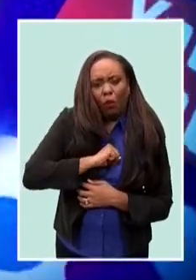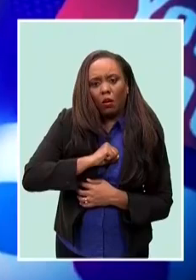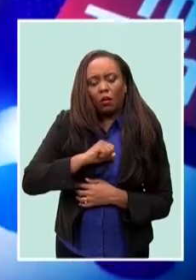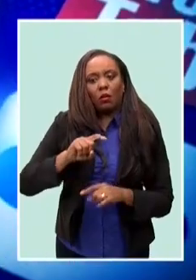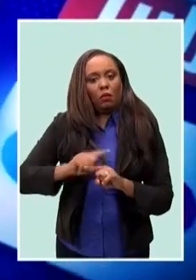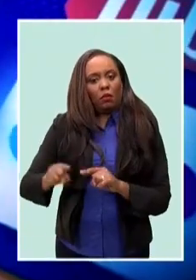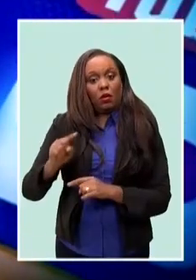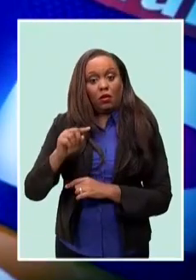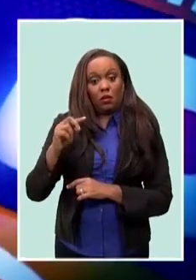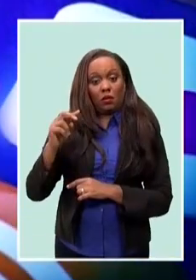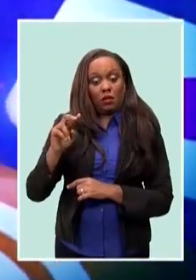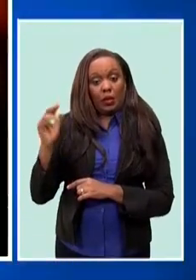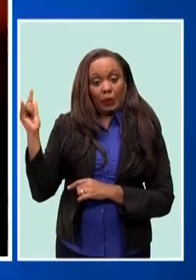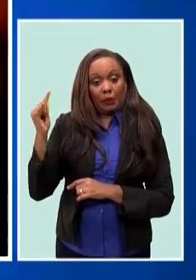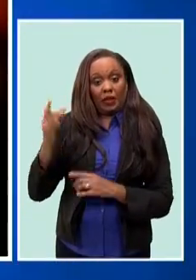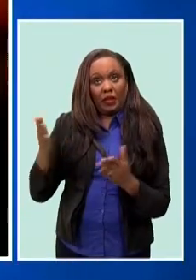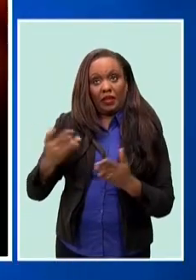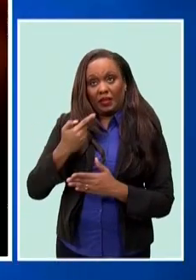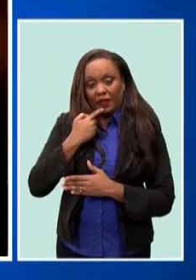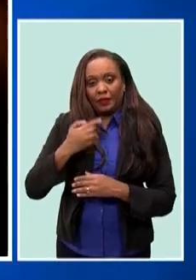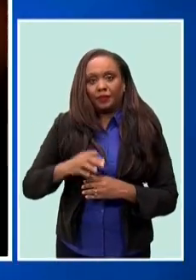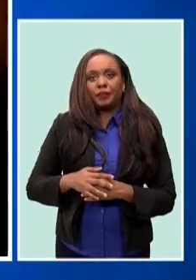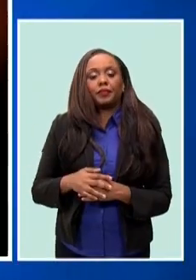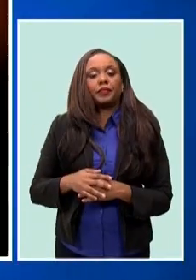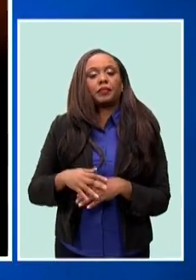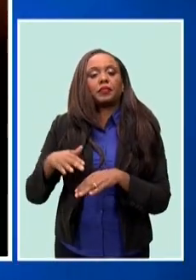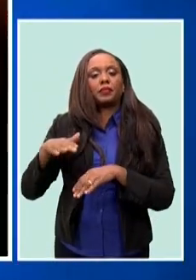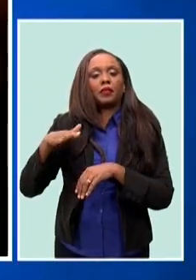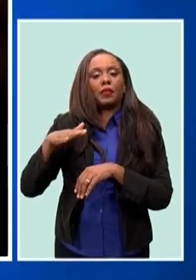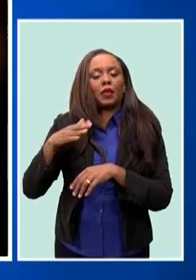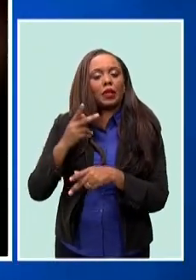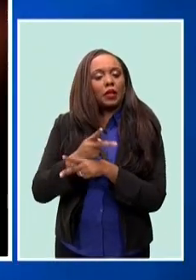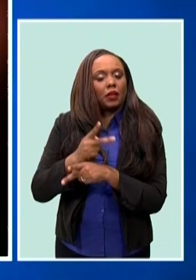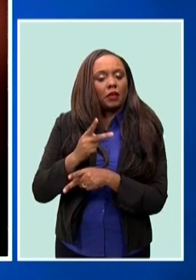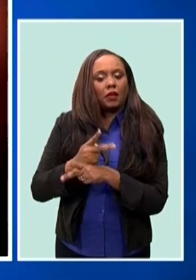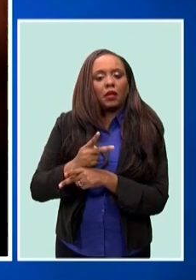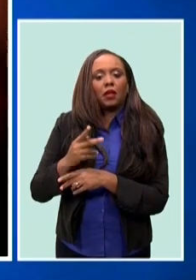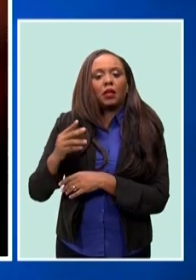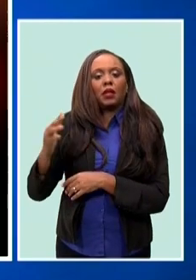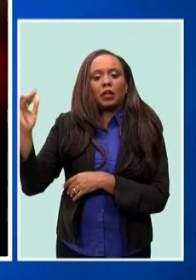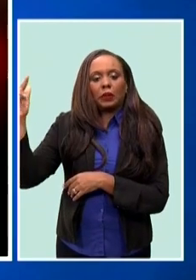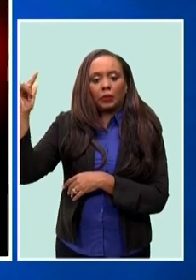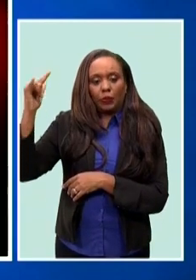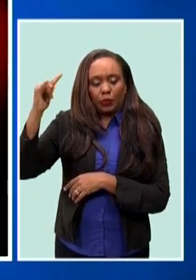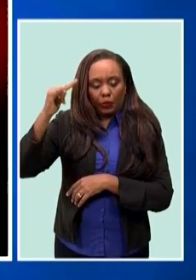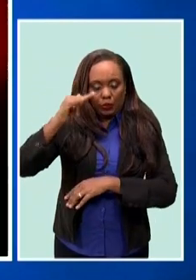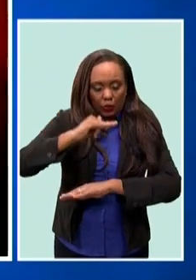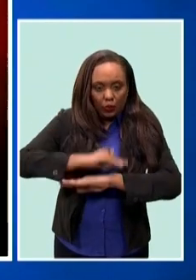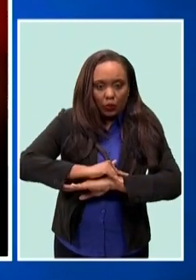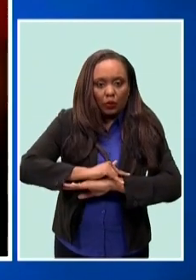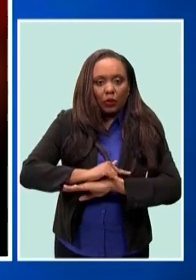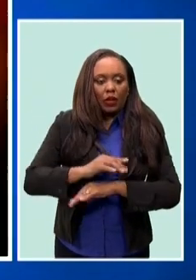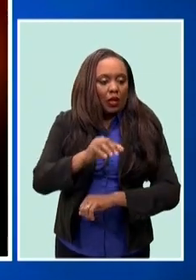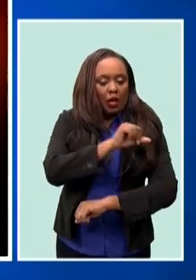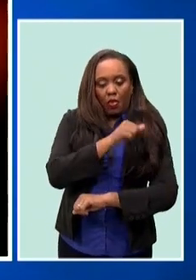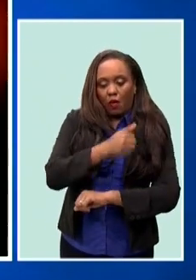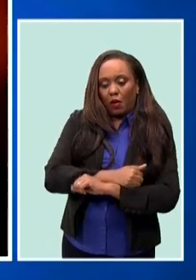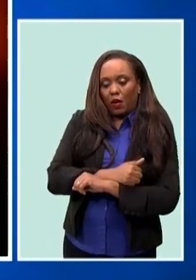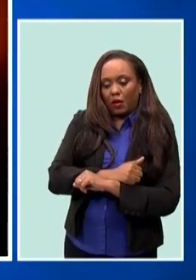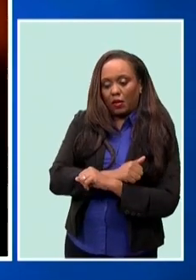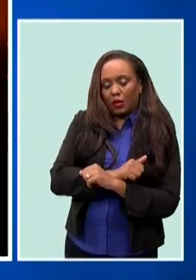have issued this release. They say as a precautionary measure, the plane was met by the relevant authorities. Everyone on board